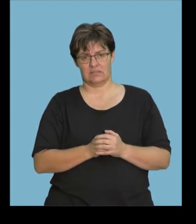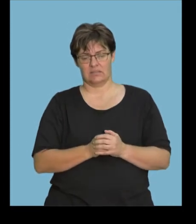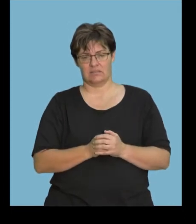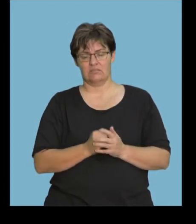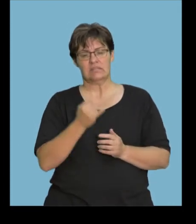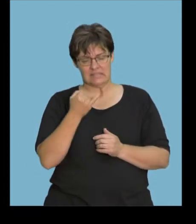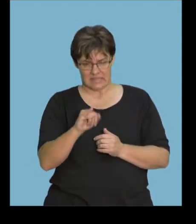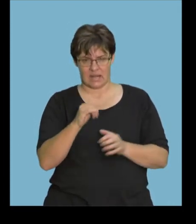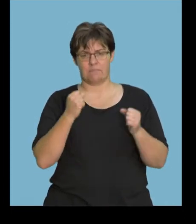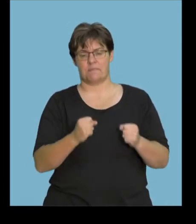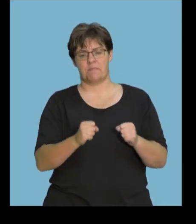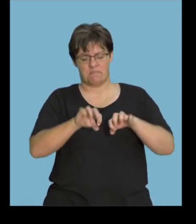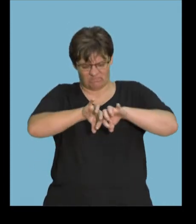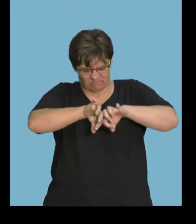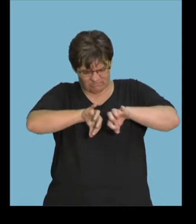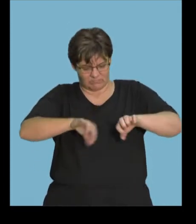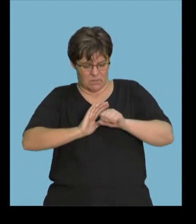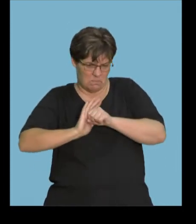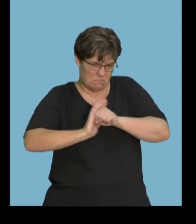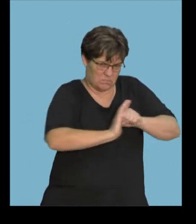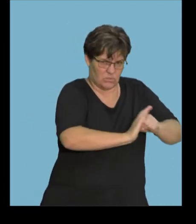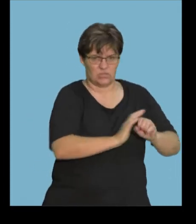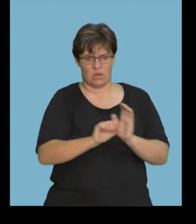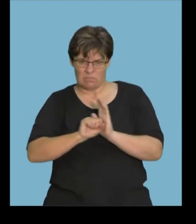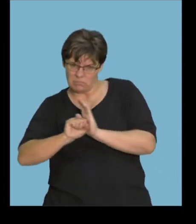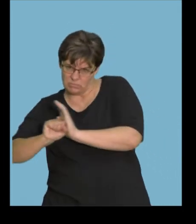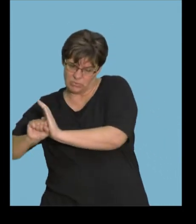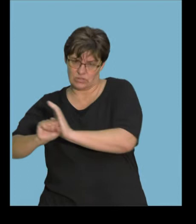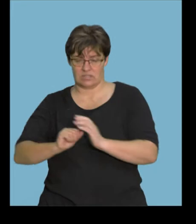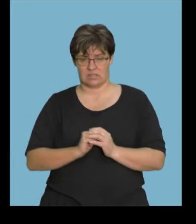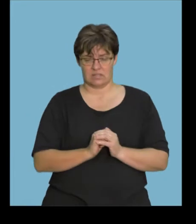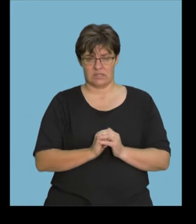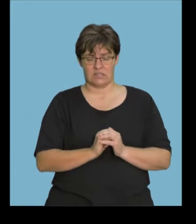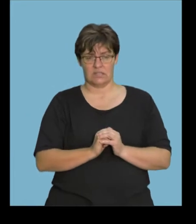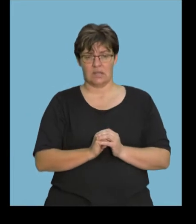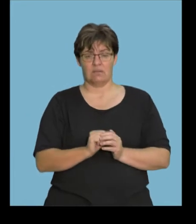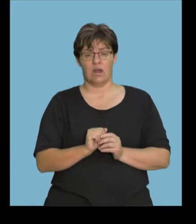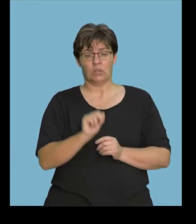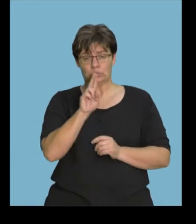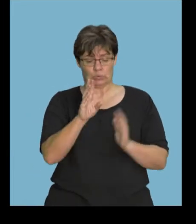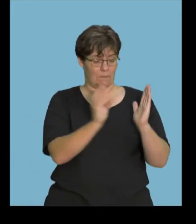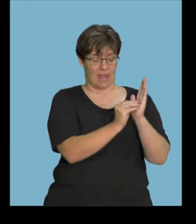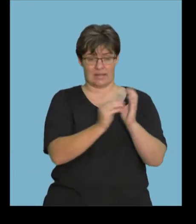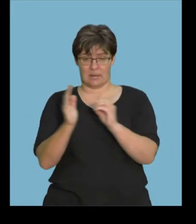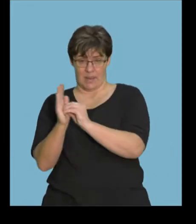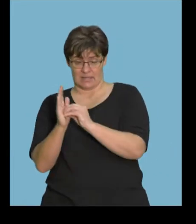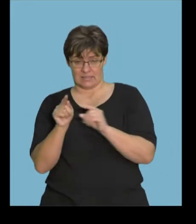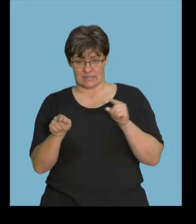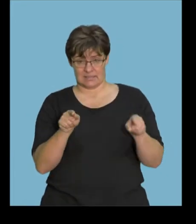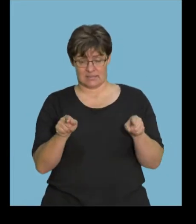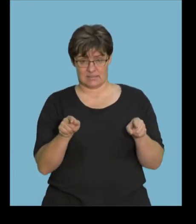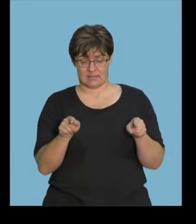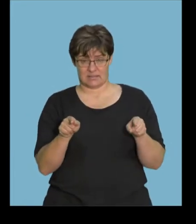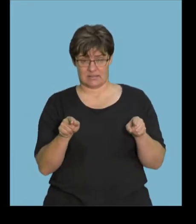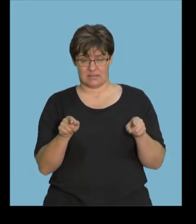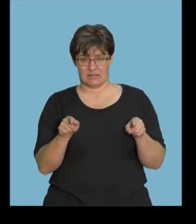again, they're still pushing away, right? That's the observation. So if we had two magnets and we try